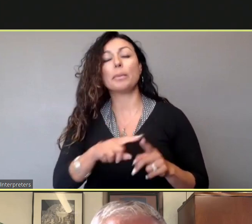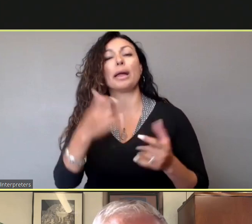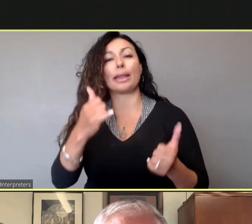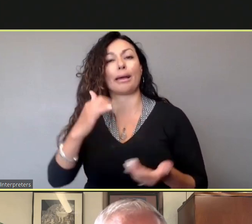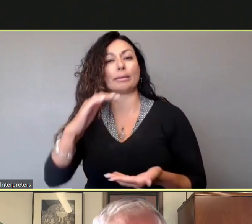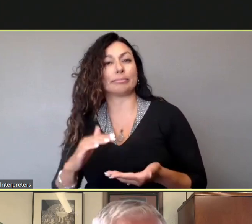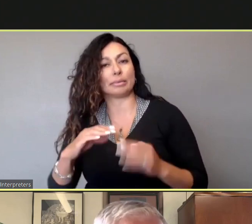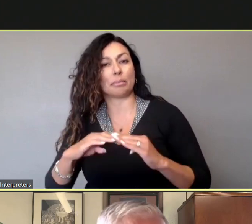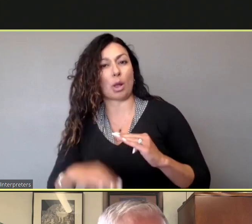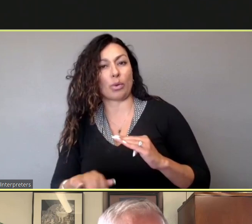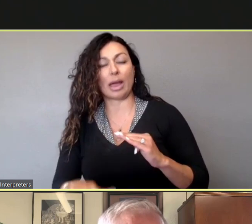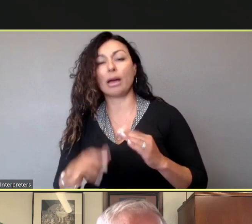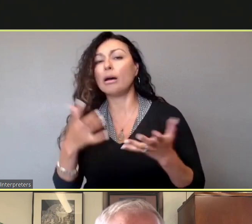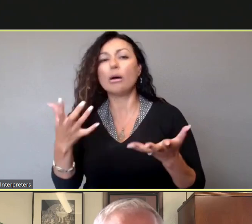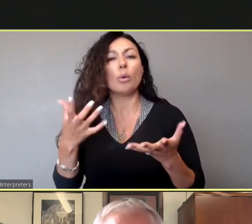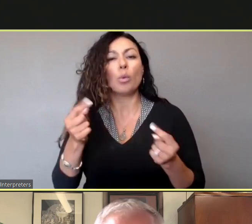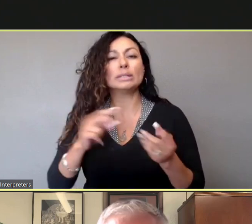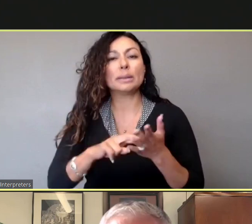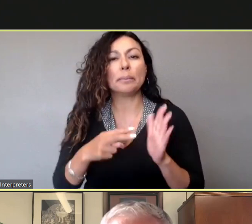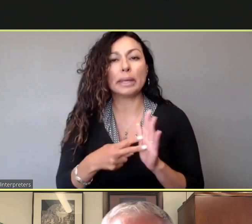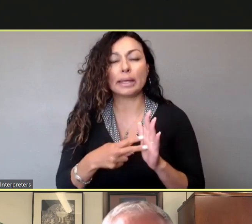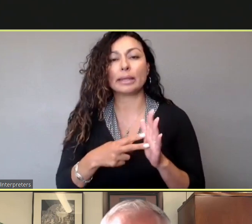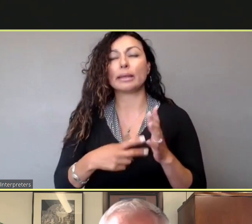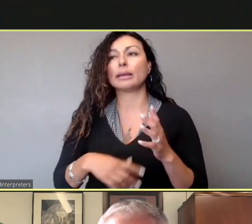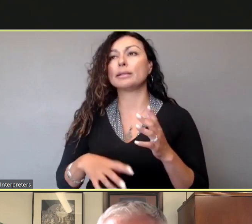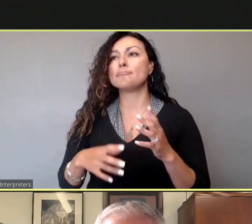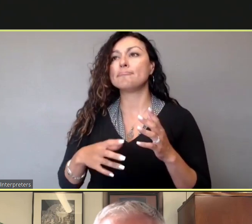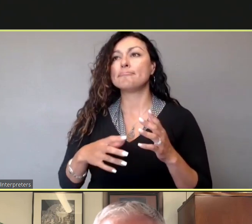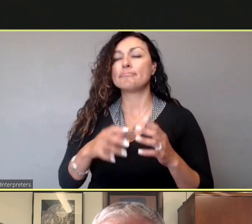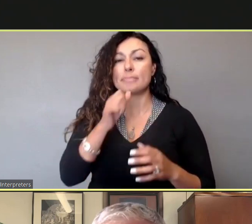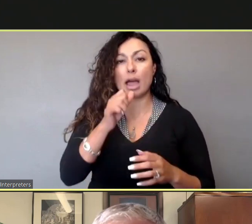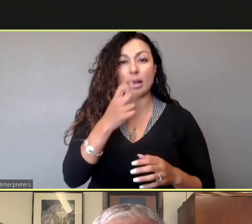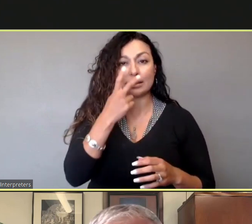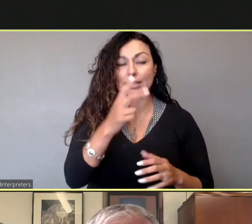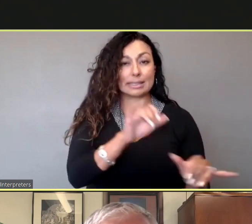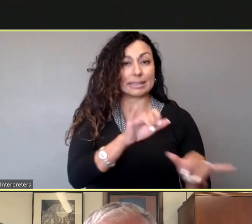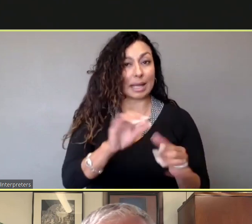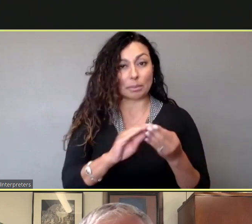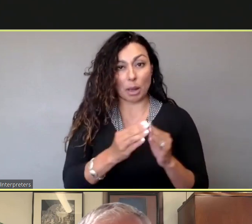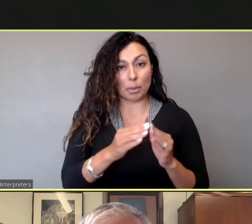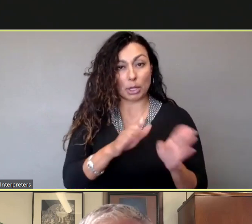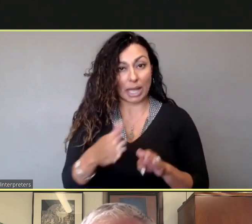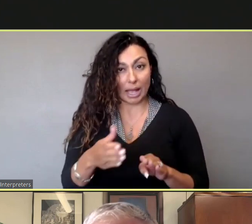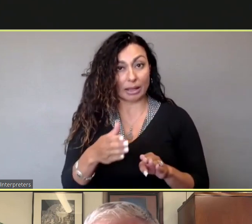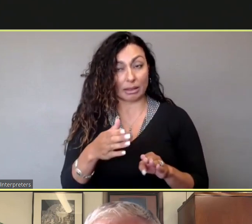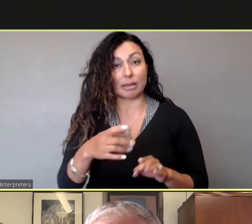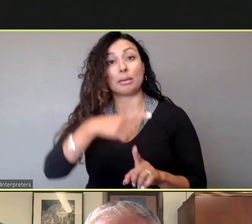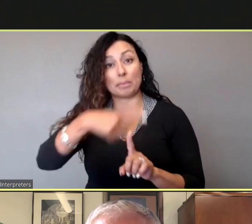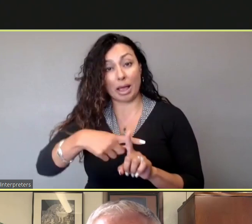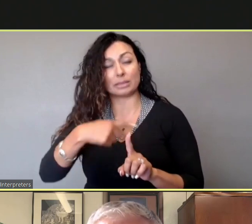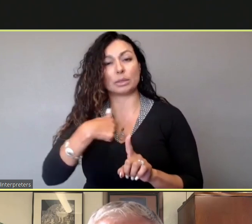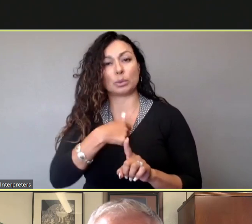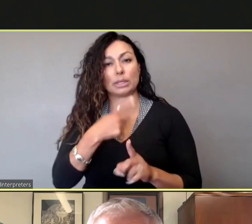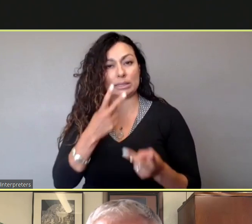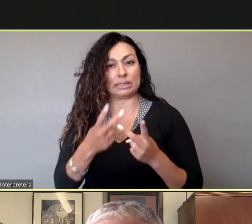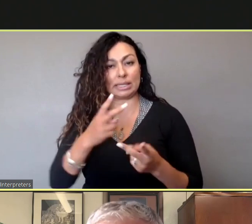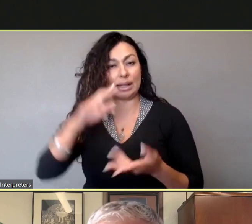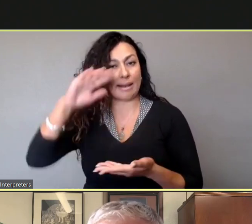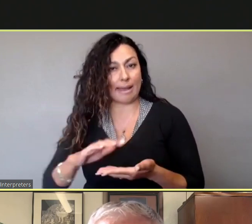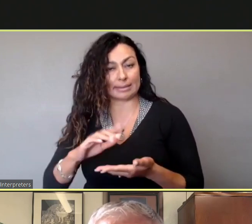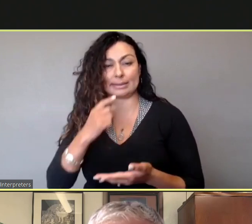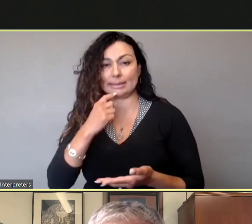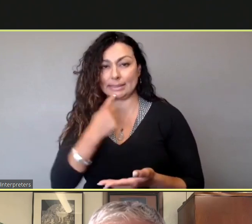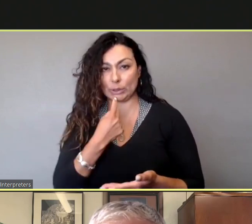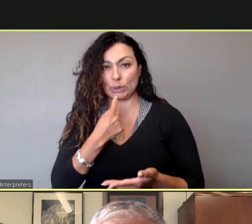below that. So what does that mean? In addition to not seeing the same number of deaths, it seems like we're seeing less